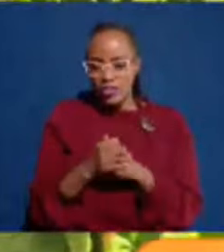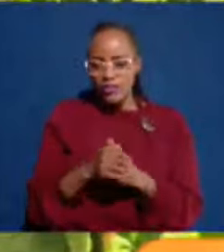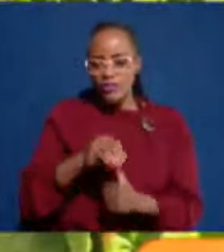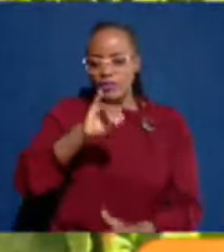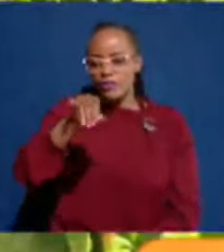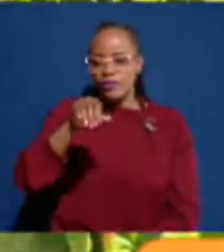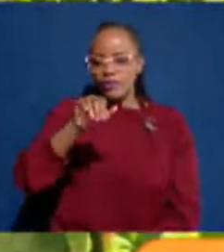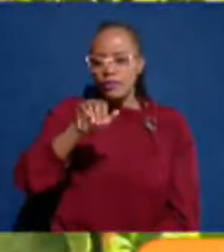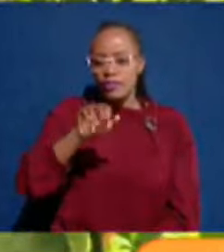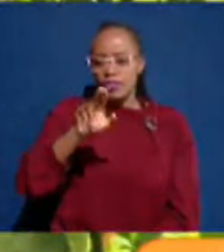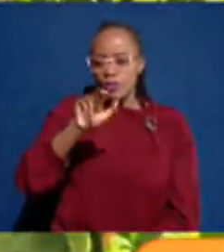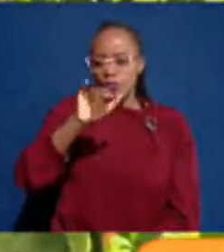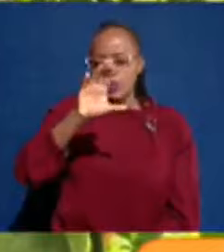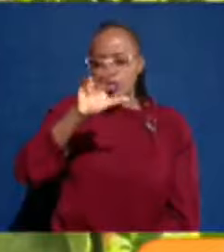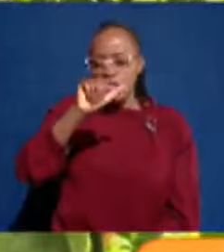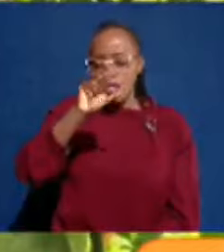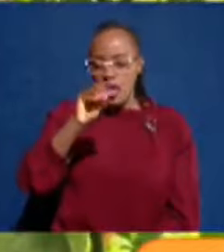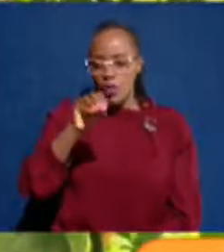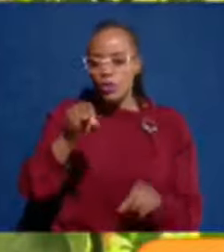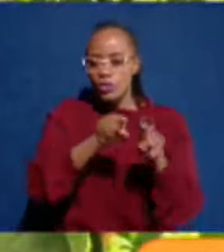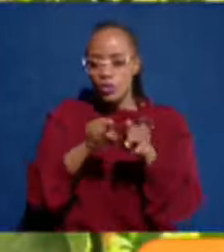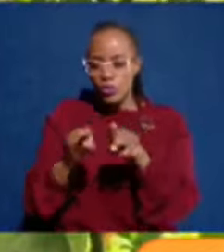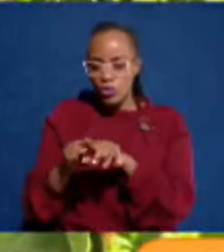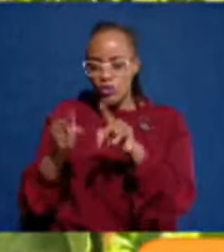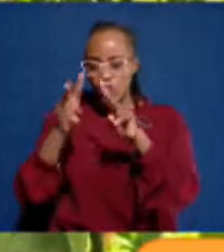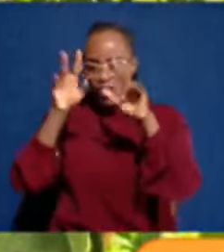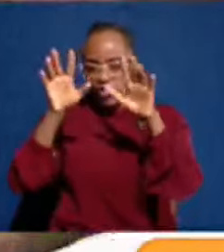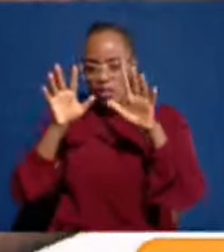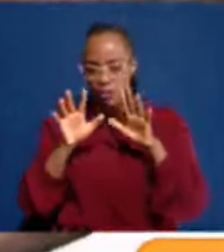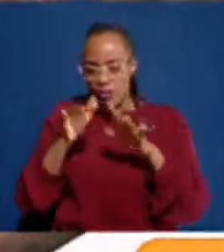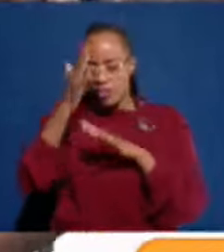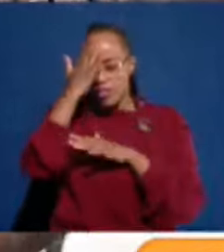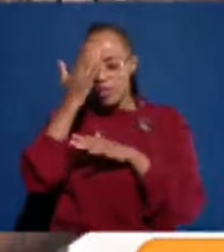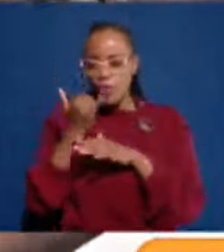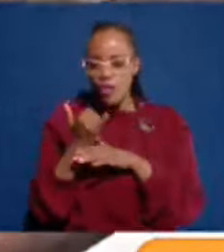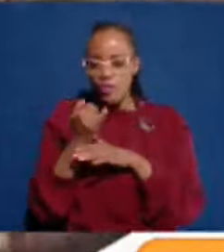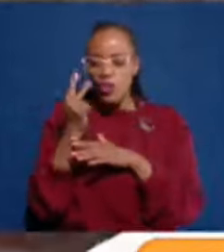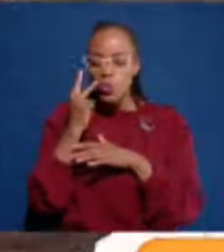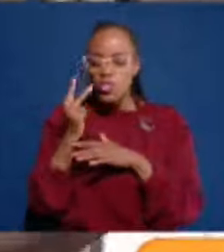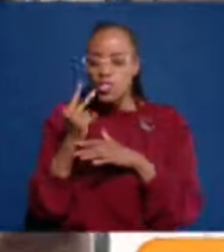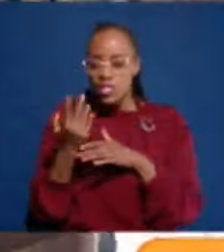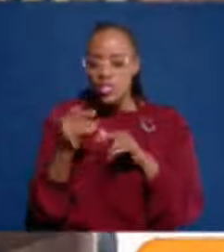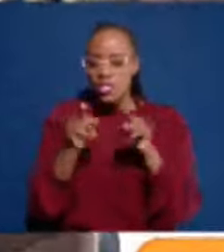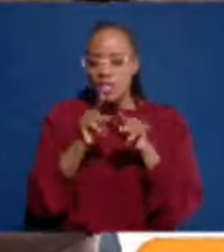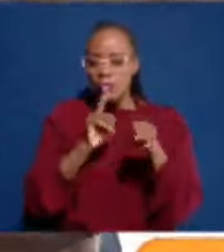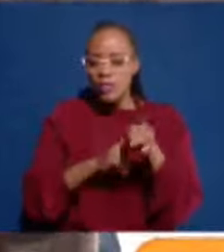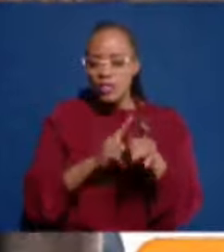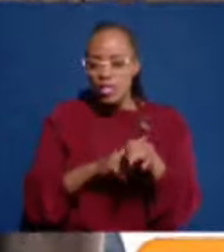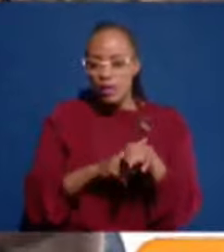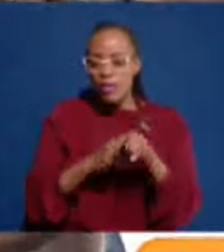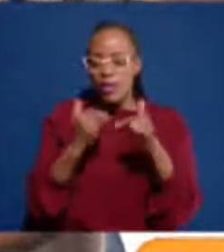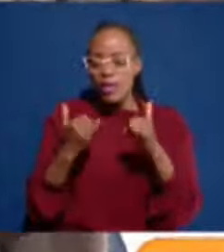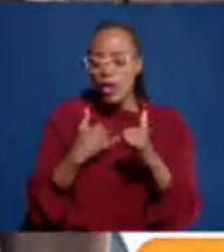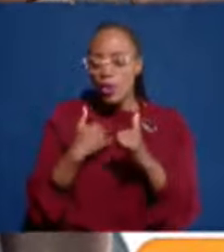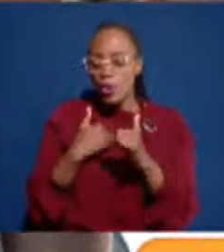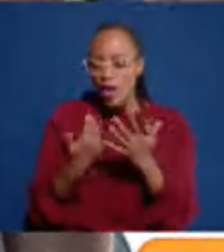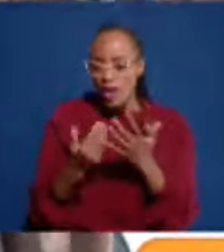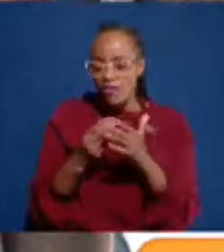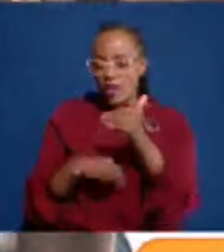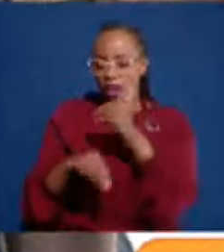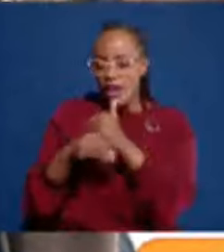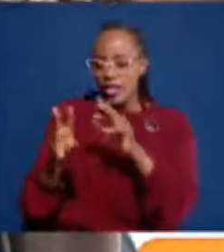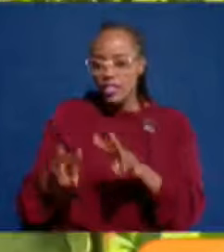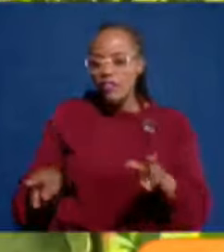juncao Napier grass is also of paramount importance, because you see, like, when now you value